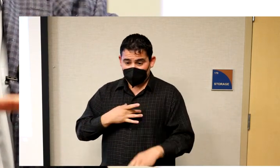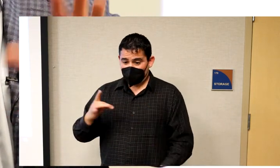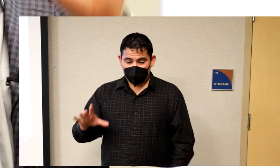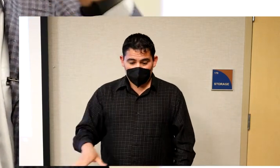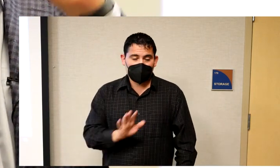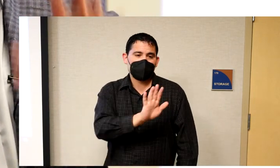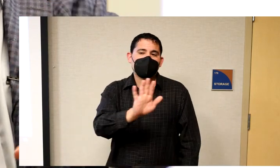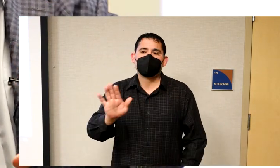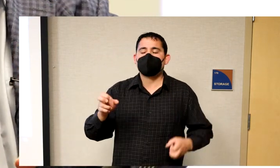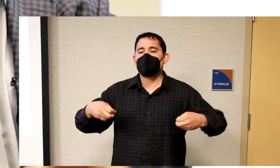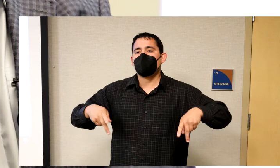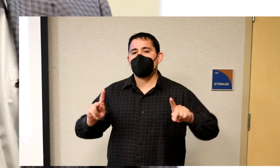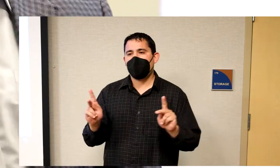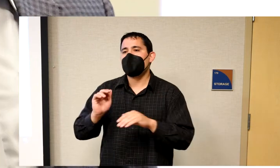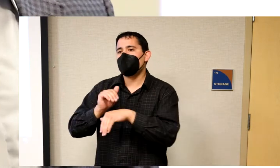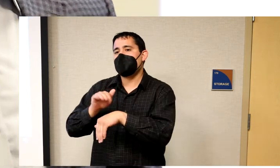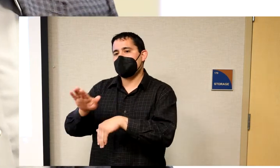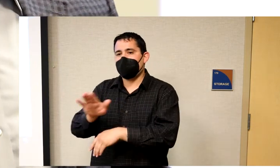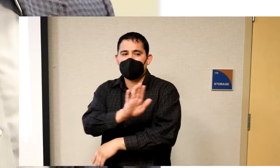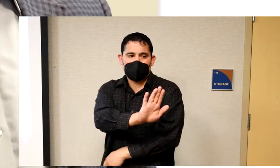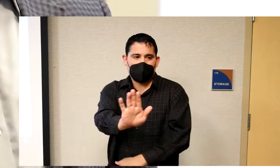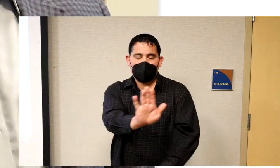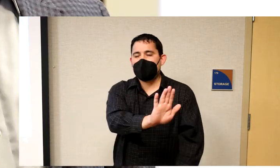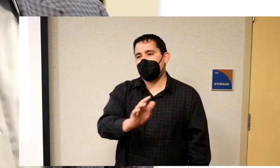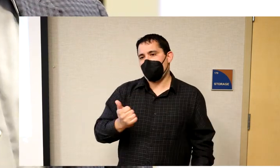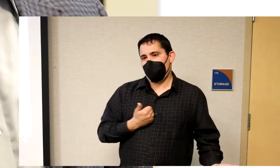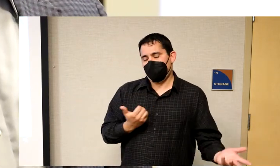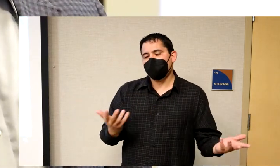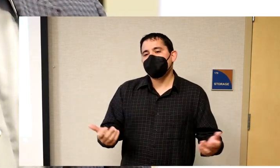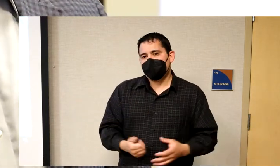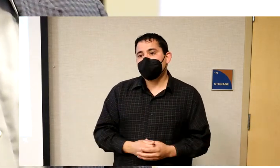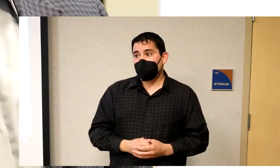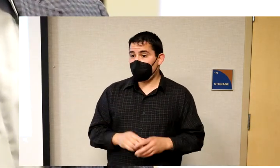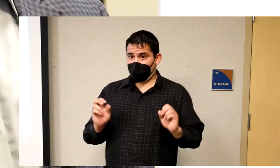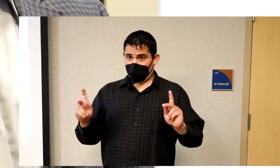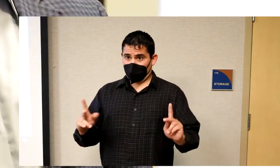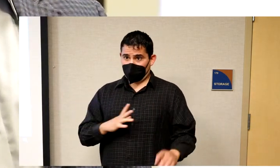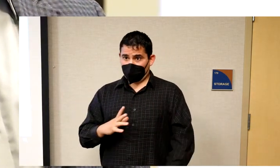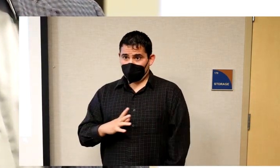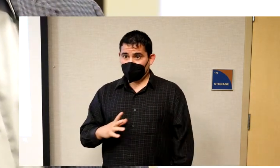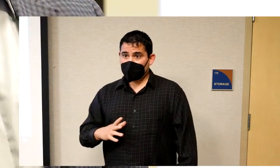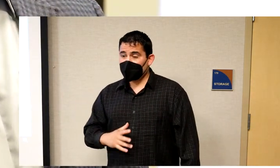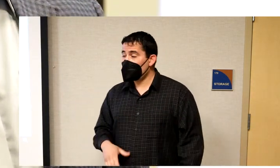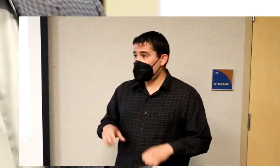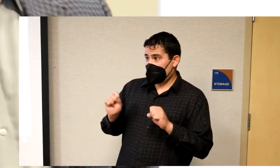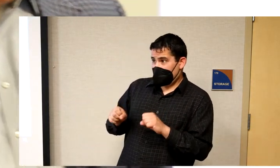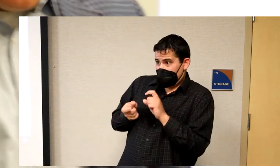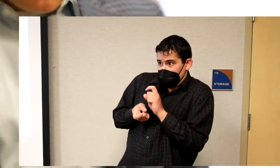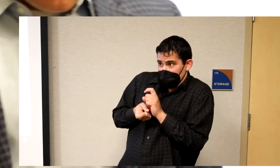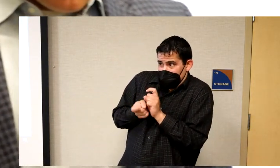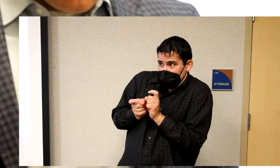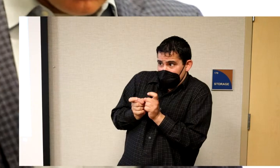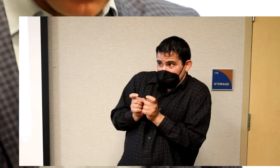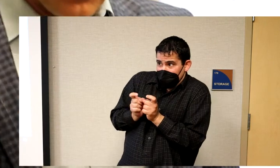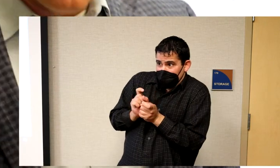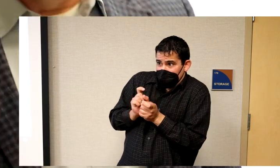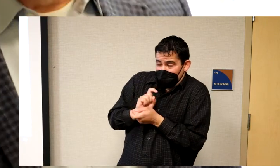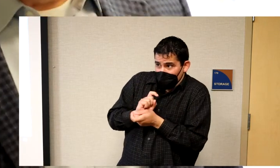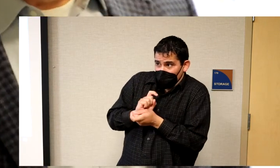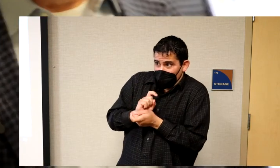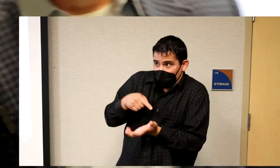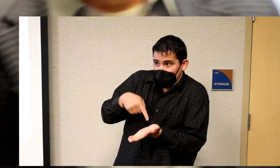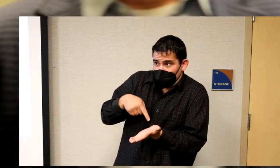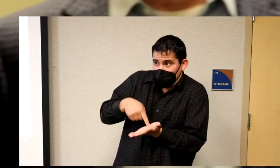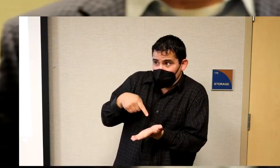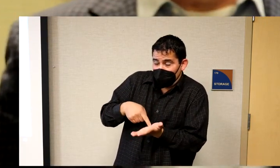plenty of time to be able to submit their own. Does that work? And the adjustment to be made is going to be to